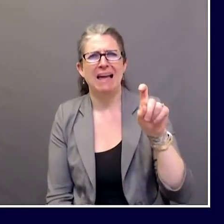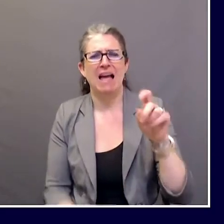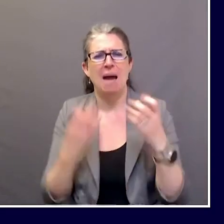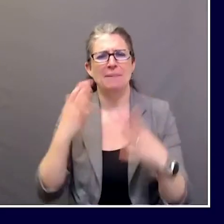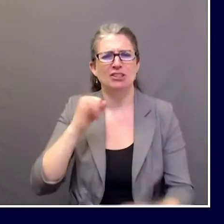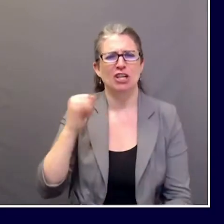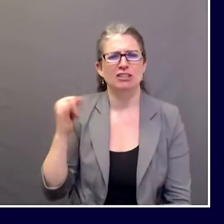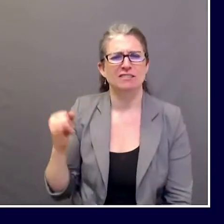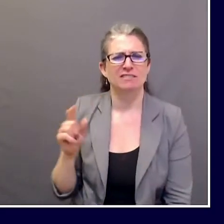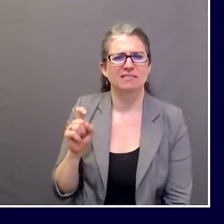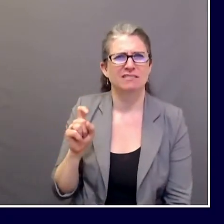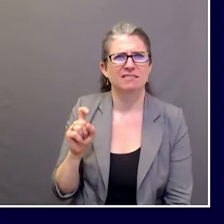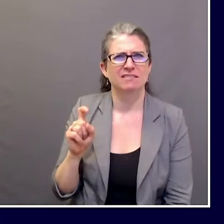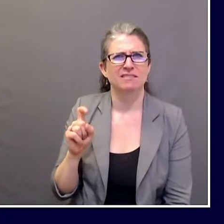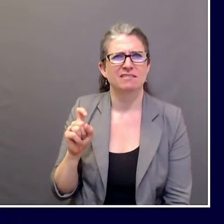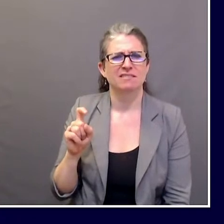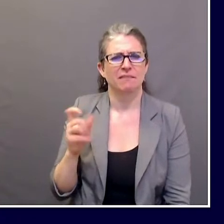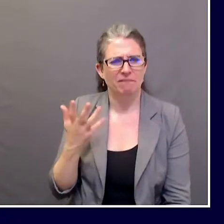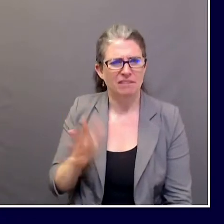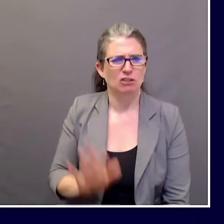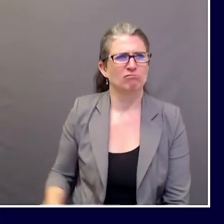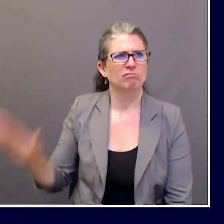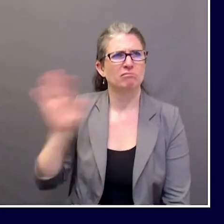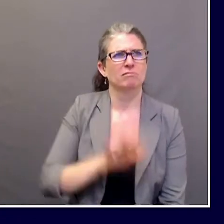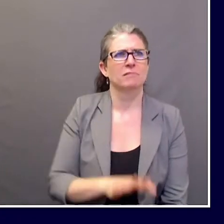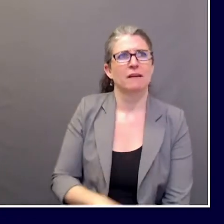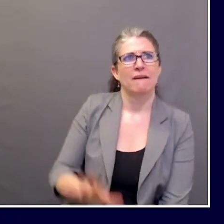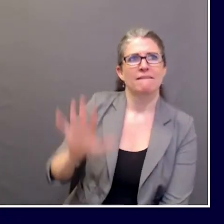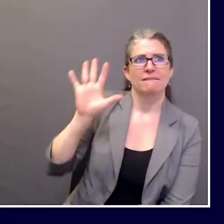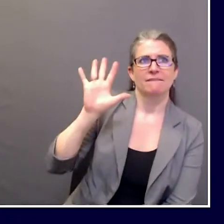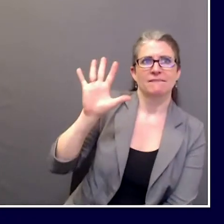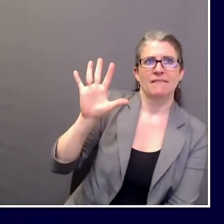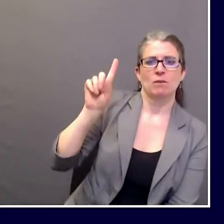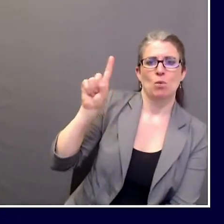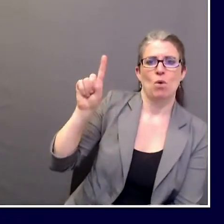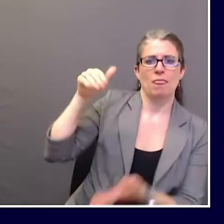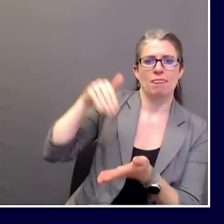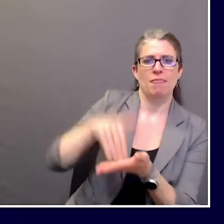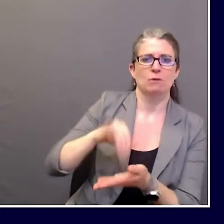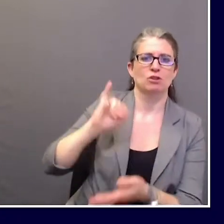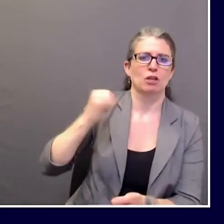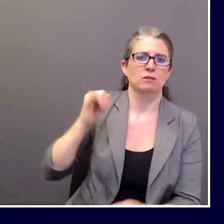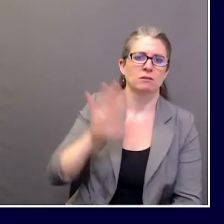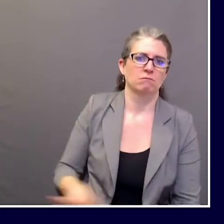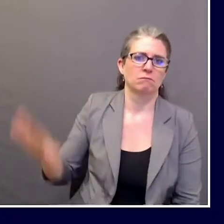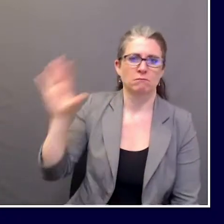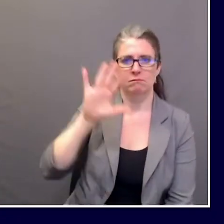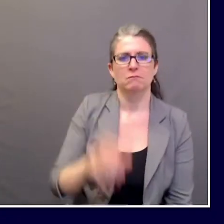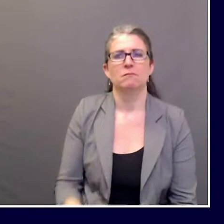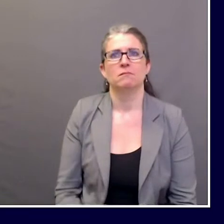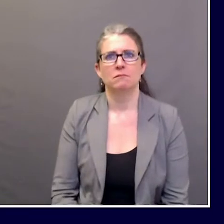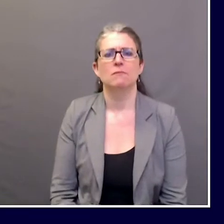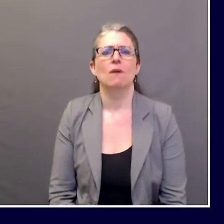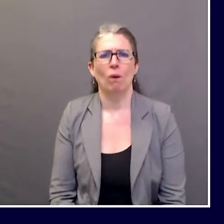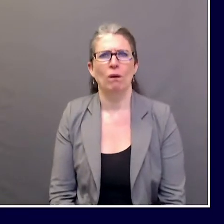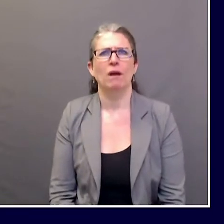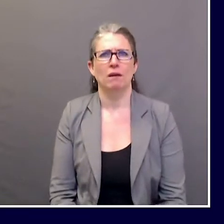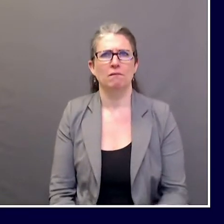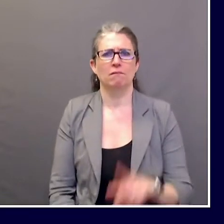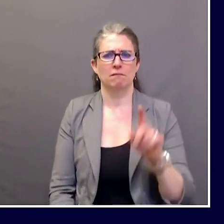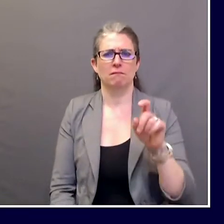51,194. Okay. Or so. Okay. All right. And you said it's really unpredictable to know if someone's at risk